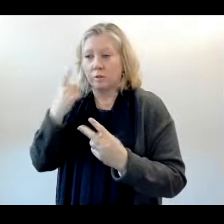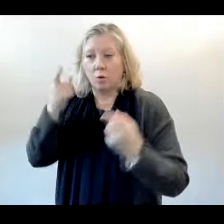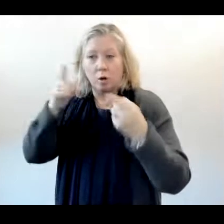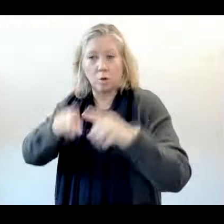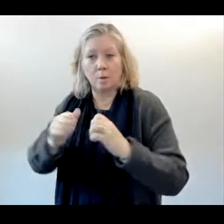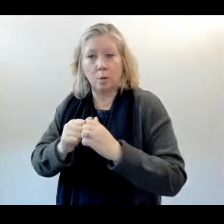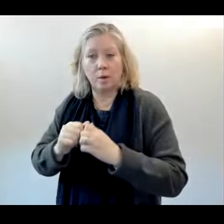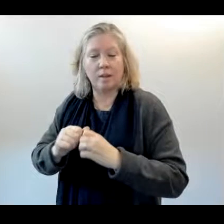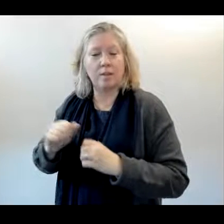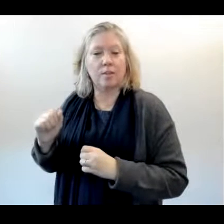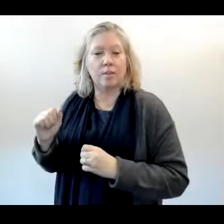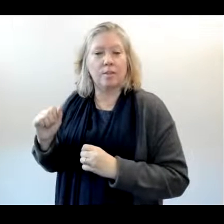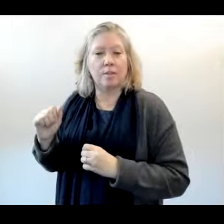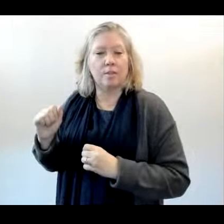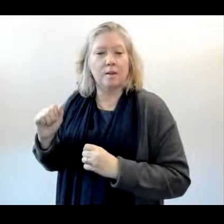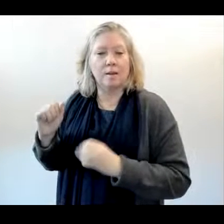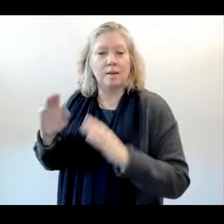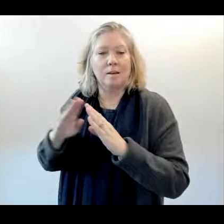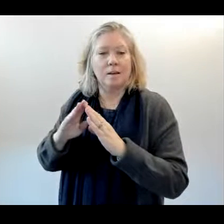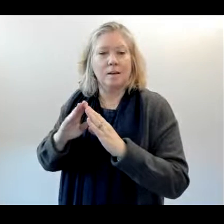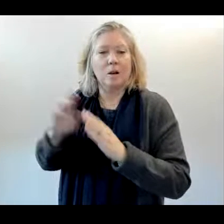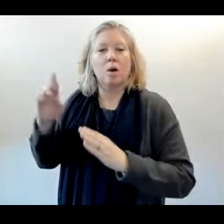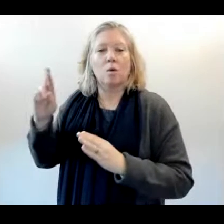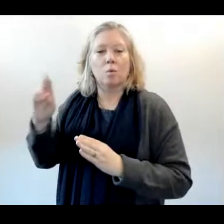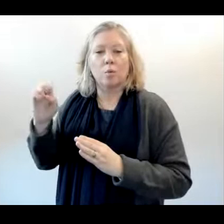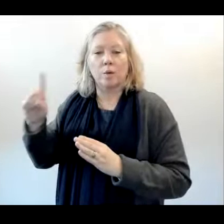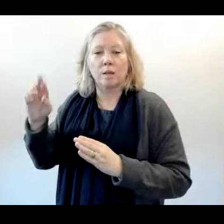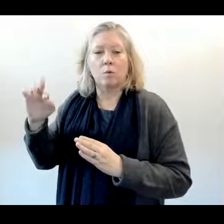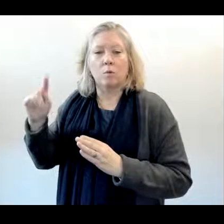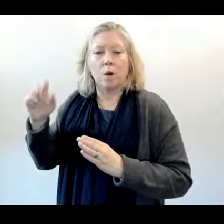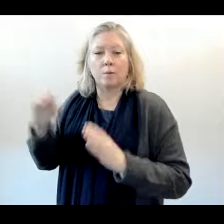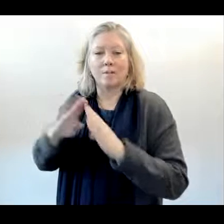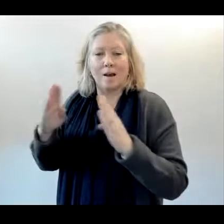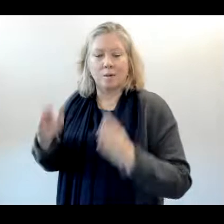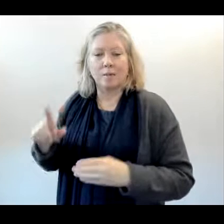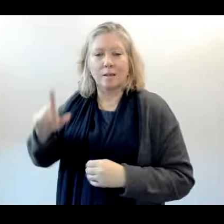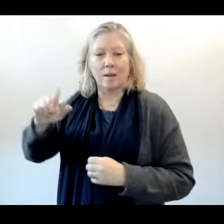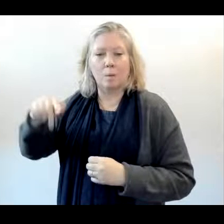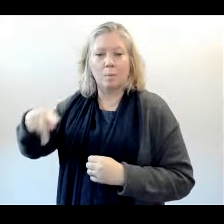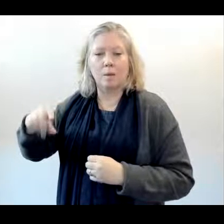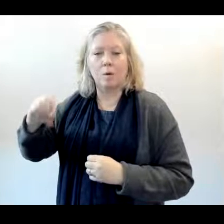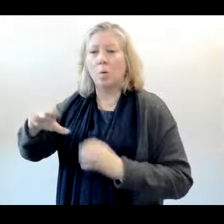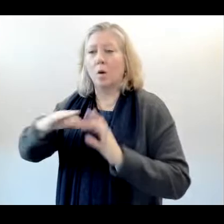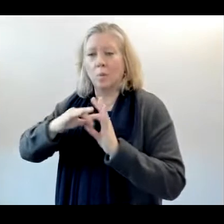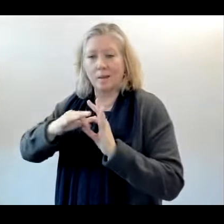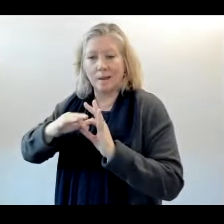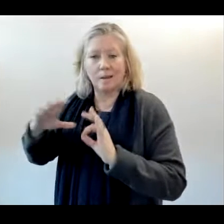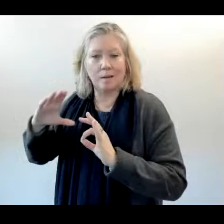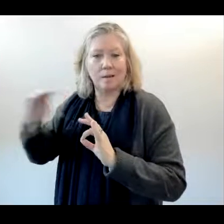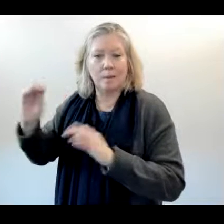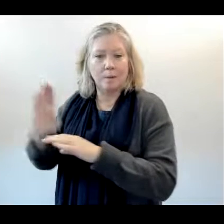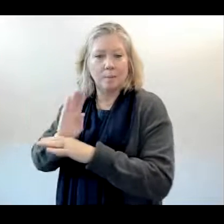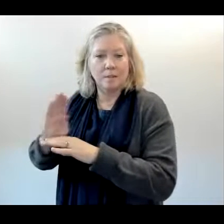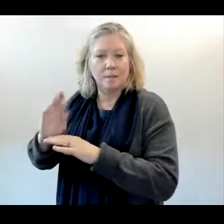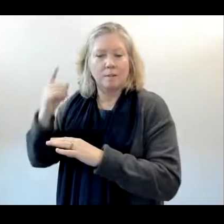Housing LP or a related entity for a period of 12 months for the sale of certain properties in the 3rd Ward for Bedford Choice Phase